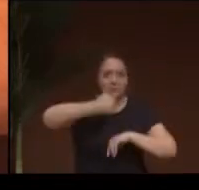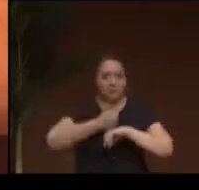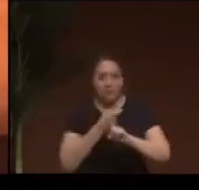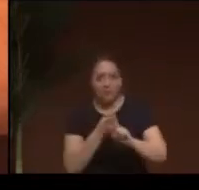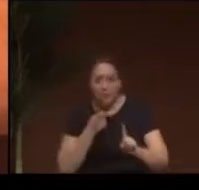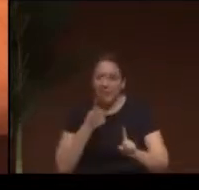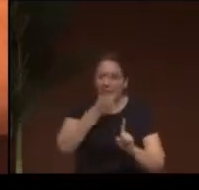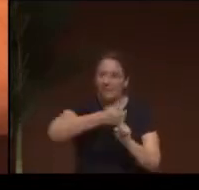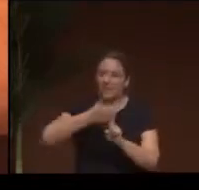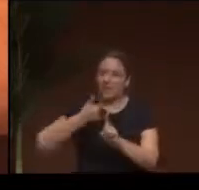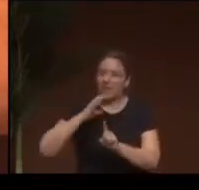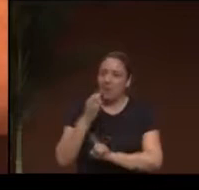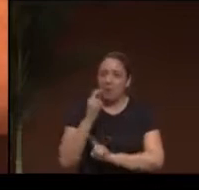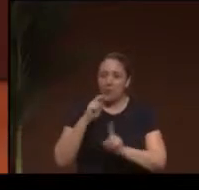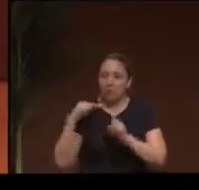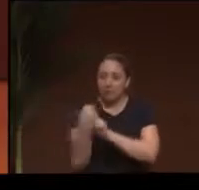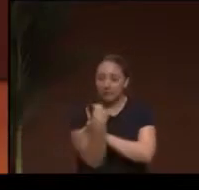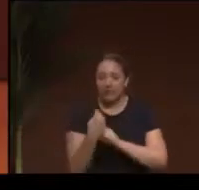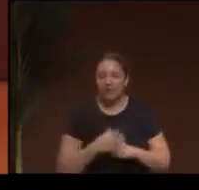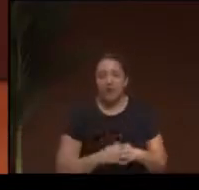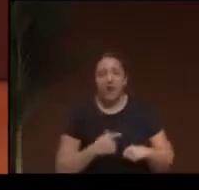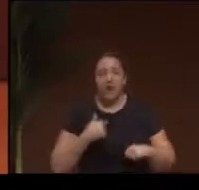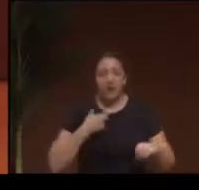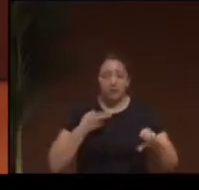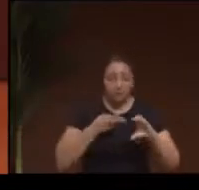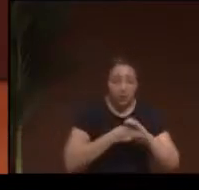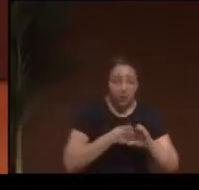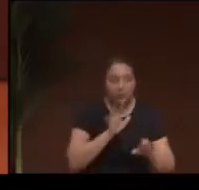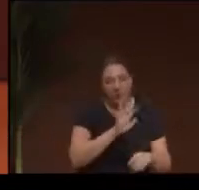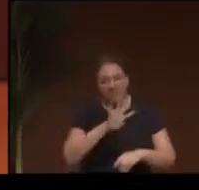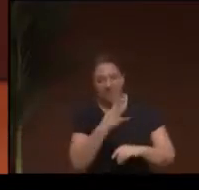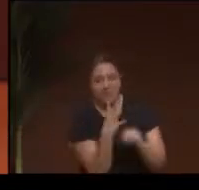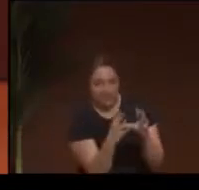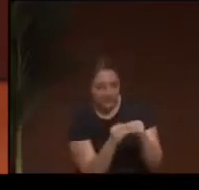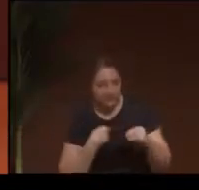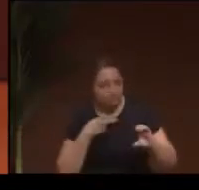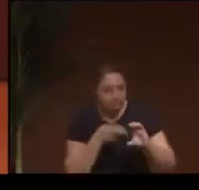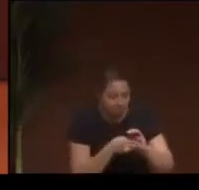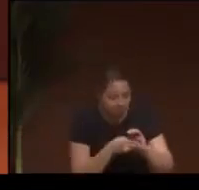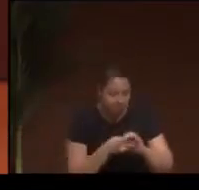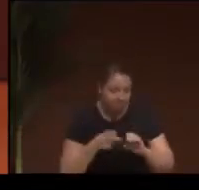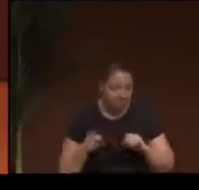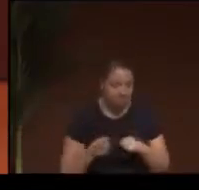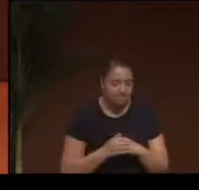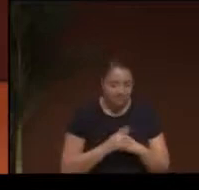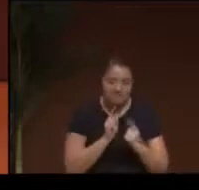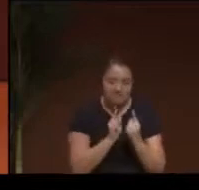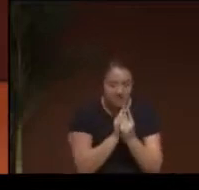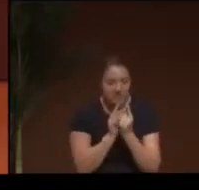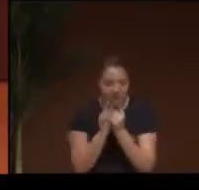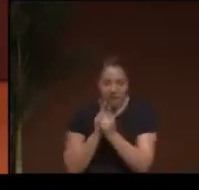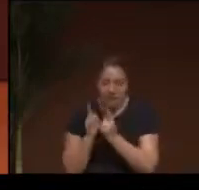everybody has their own perspective, of course, how they came into it. I came into it at the fourth meeting, like I said, and I met a lot of individuals.